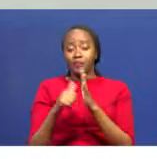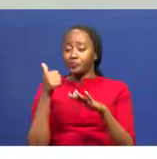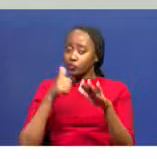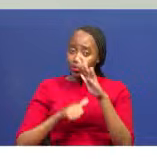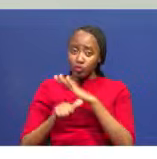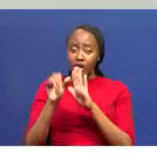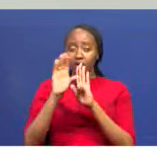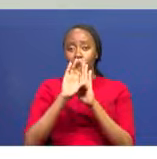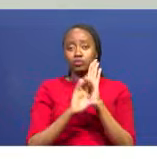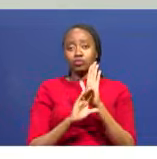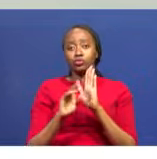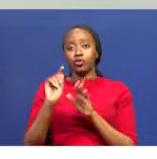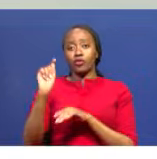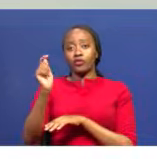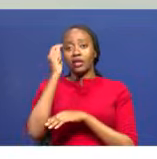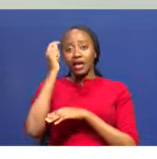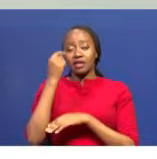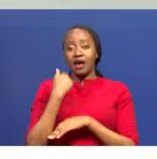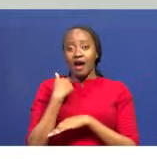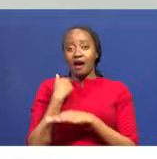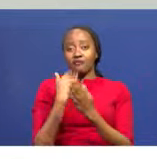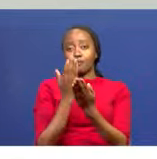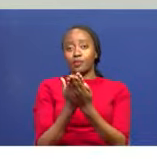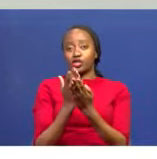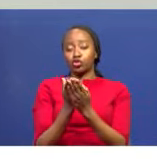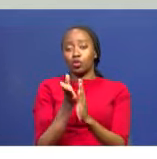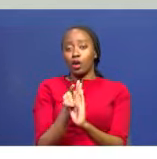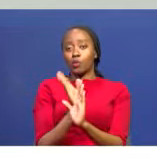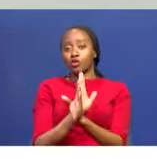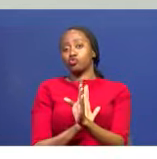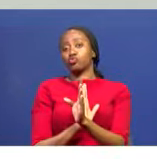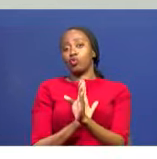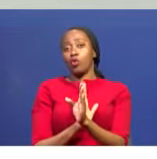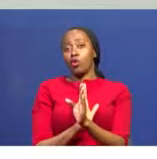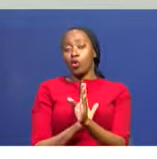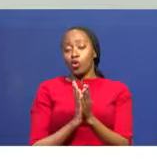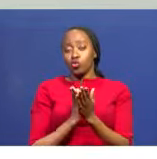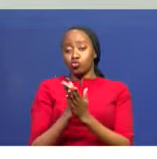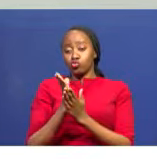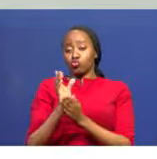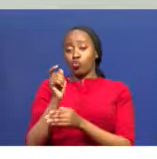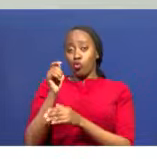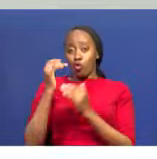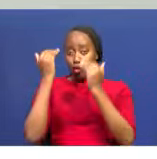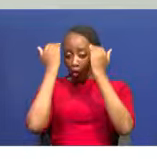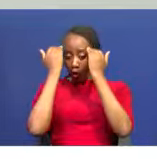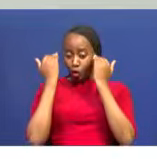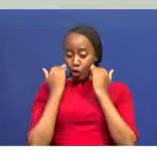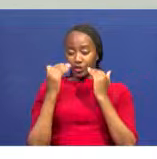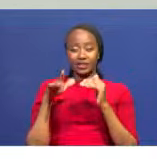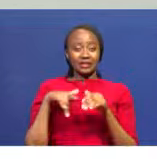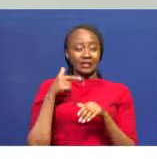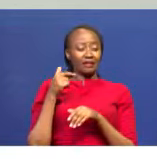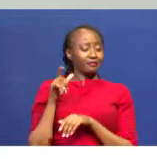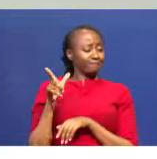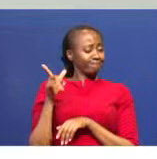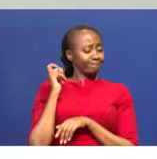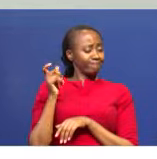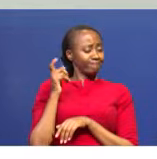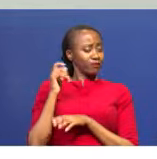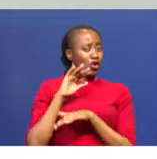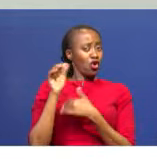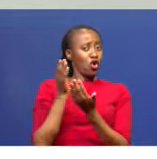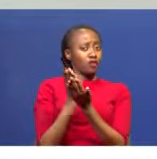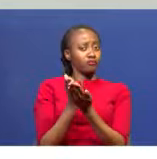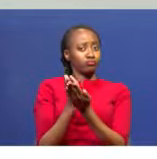Constitution of Kenya, a petition can be withdrawn with the leave of the court, and of course stating that he has listened to the petition and the